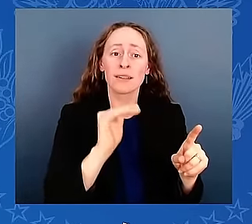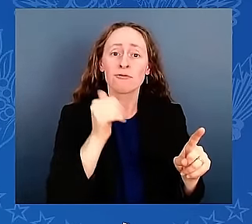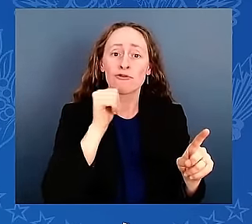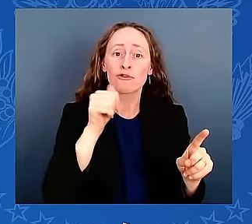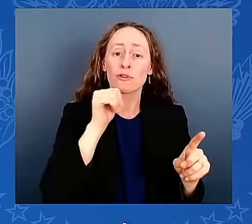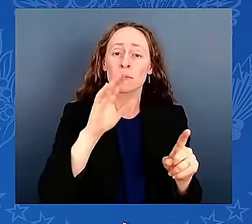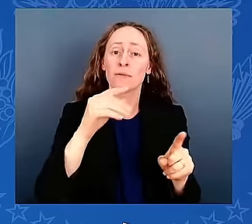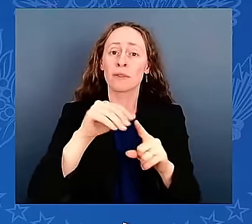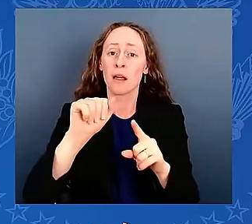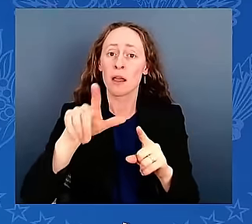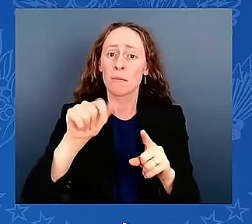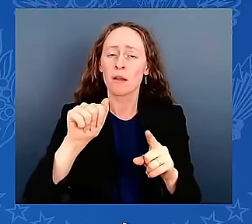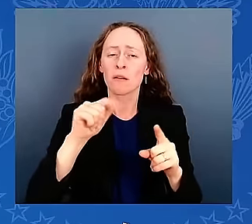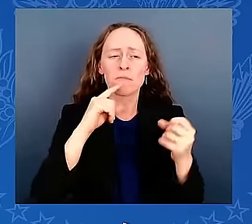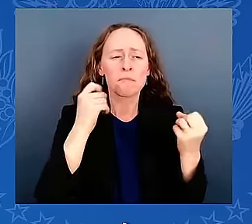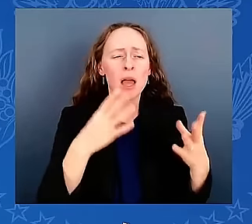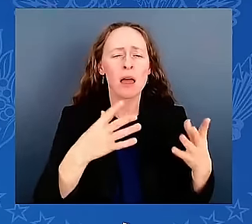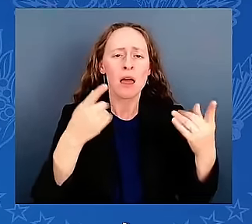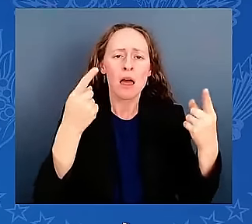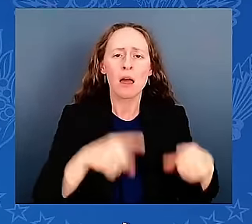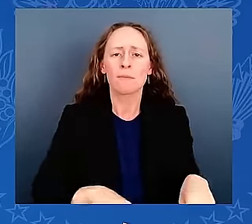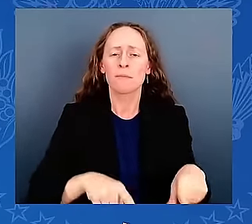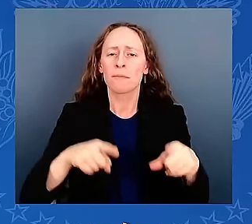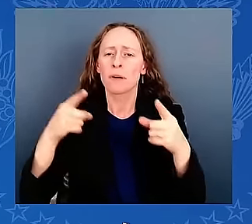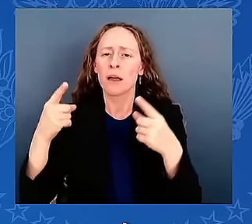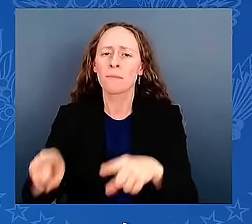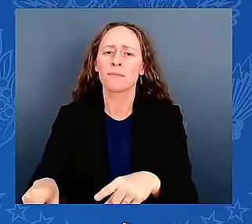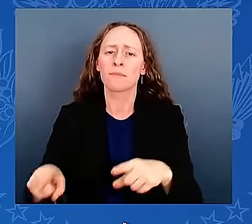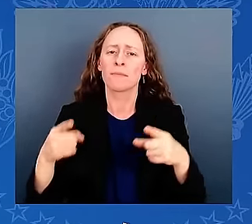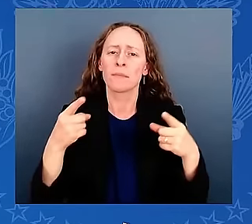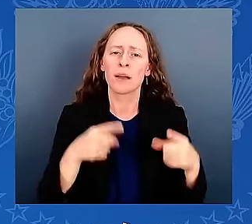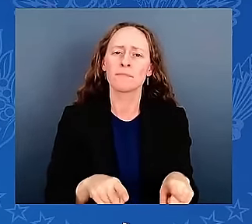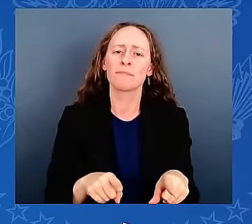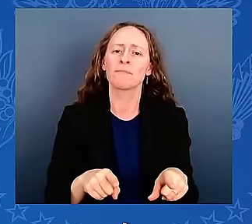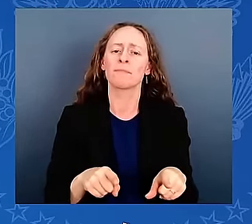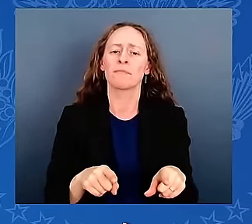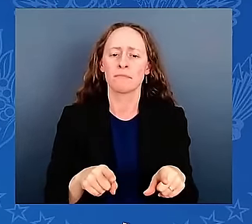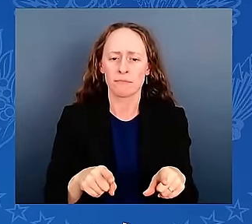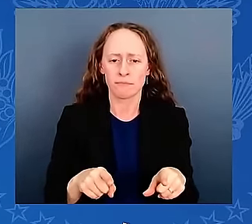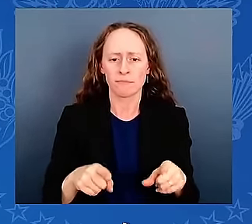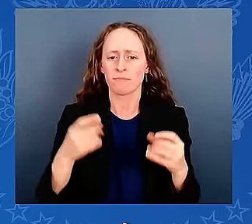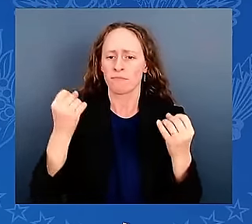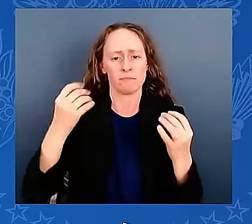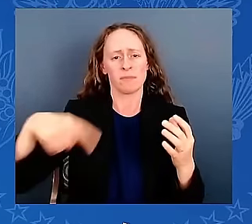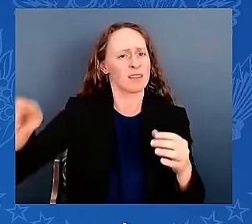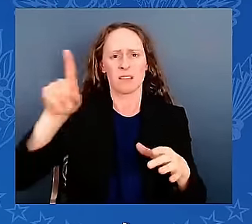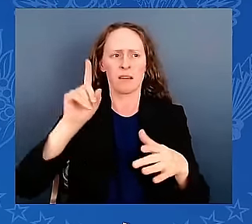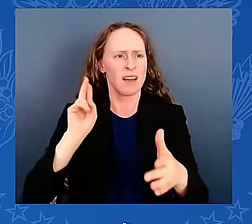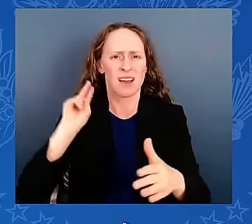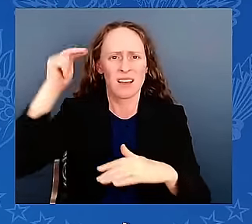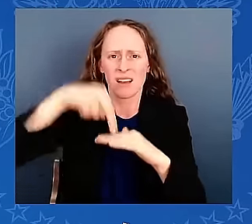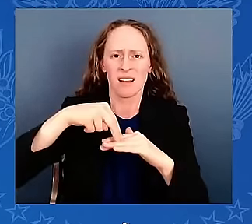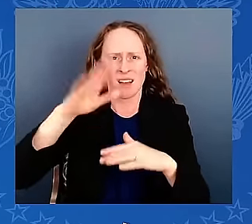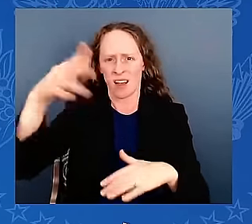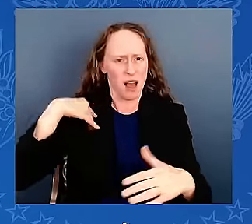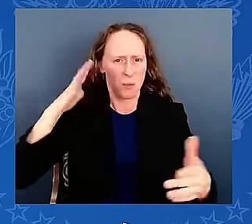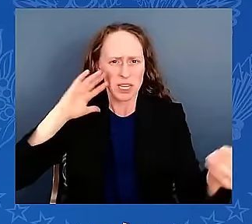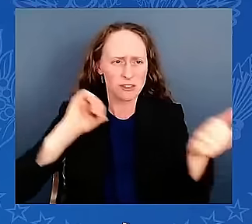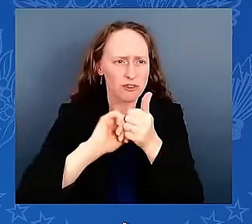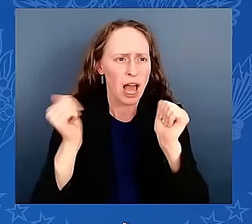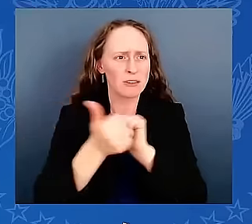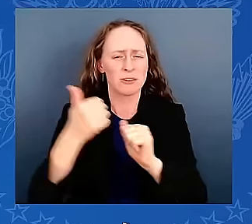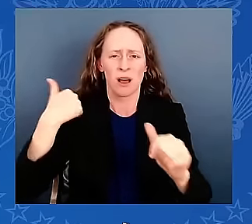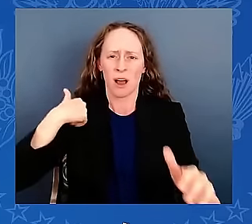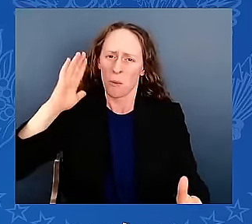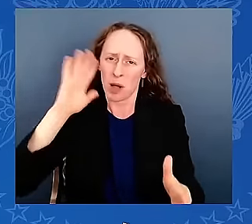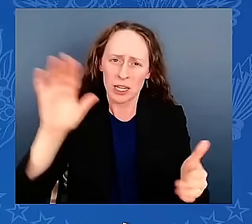course. Some made empty promises, but the NAACP and legal advocates